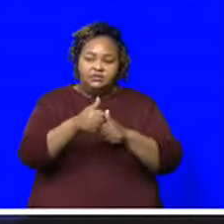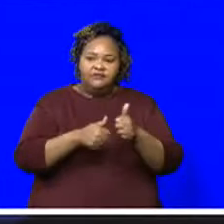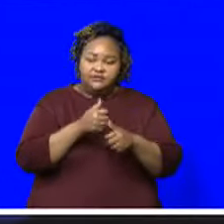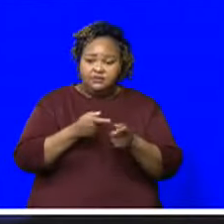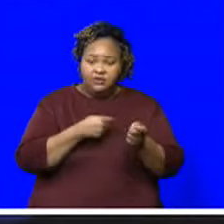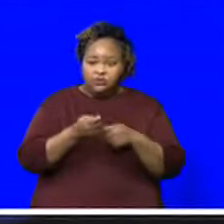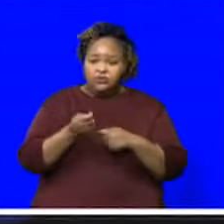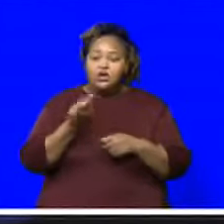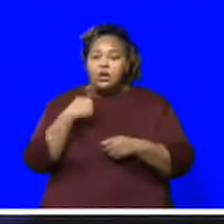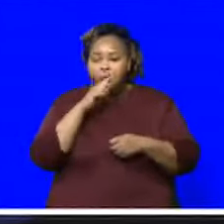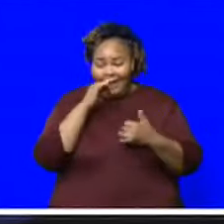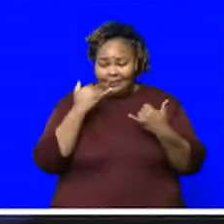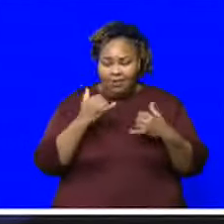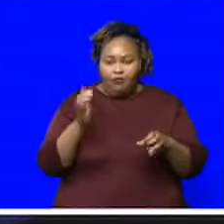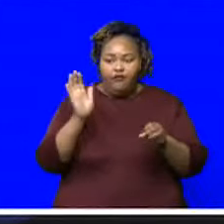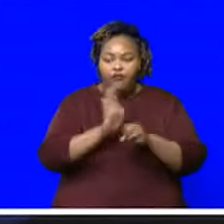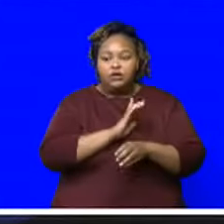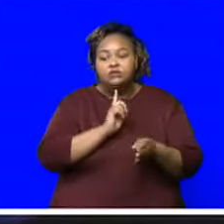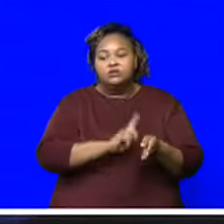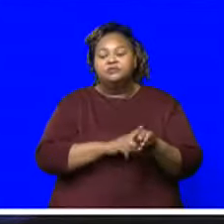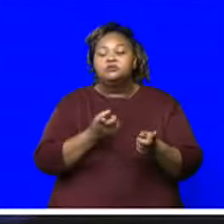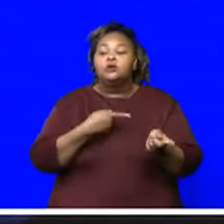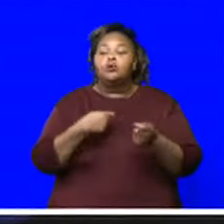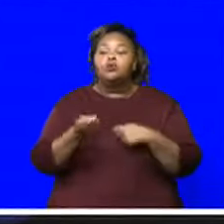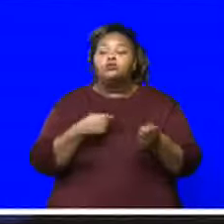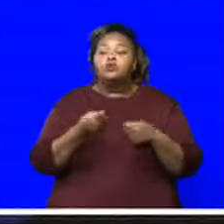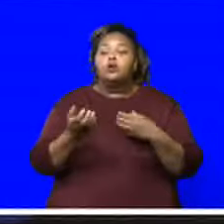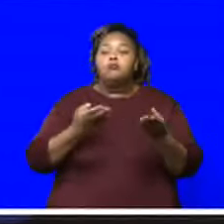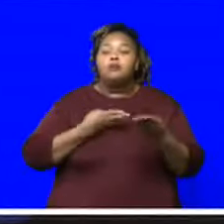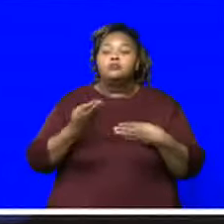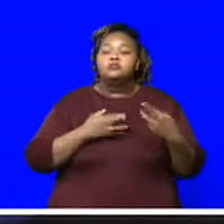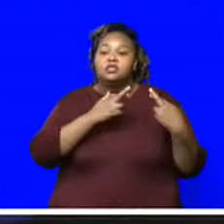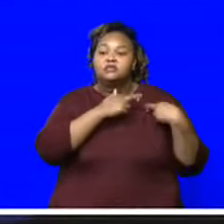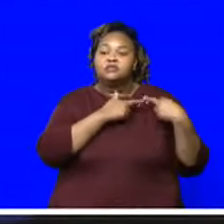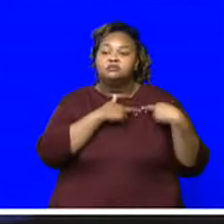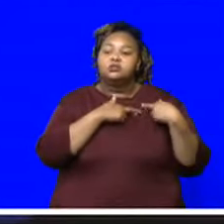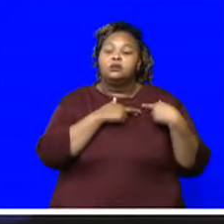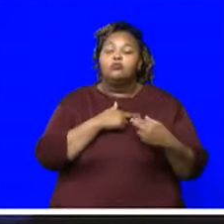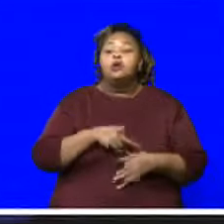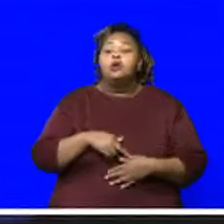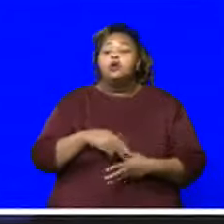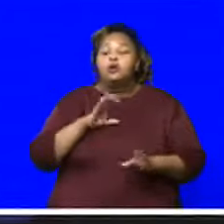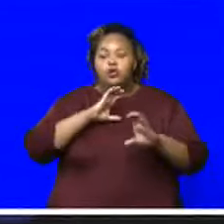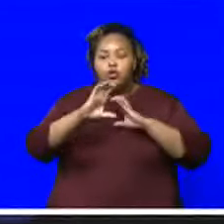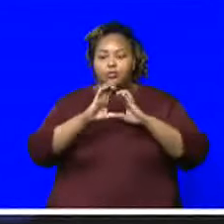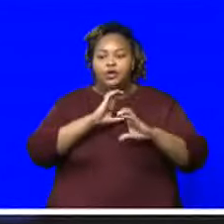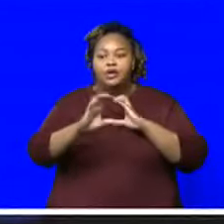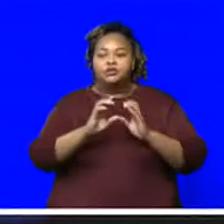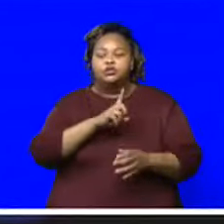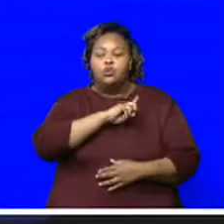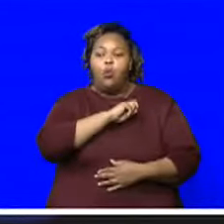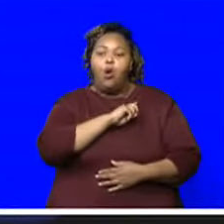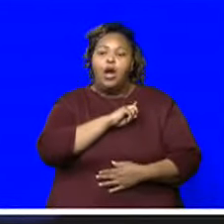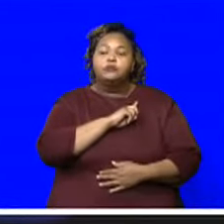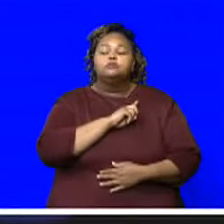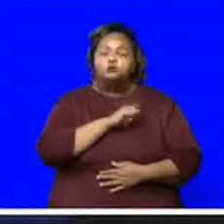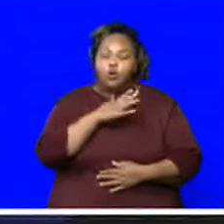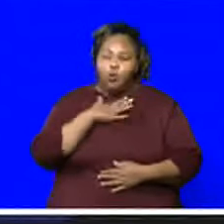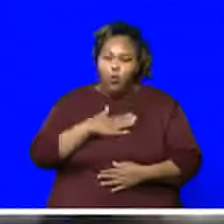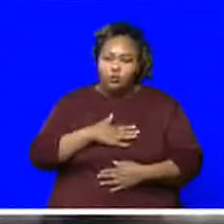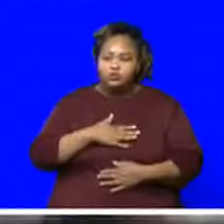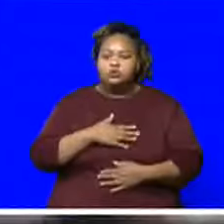sibalawule lokukhulu kwengona lokuthi sendela ukuthi sive sitawukhona kuthola usito kubo